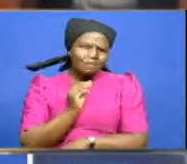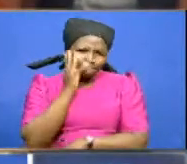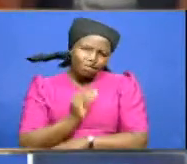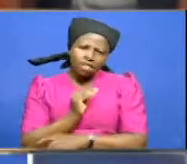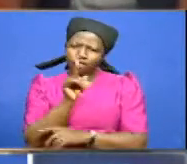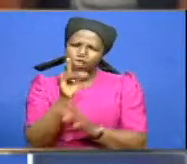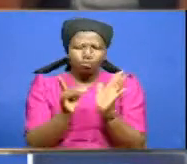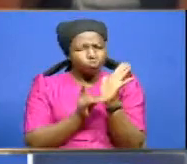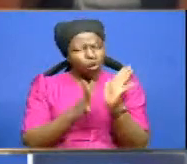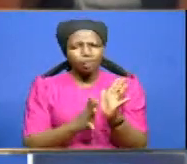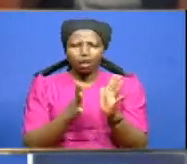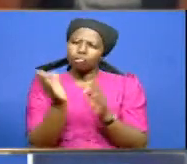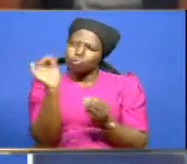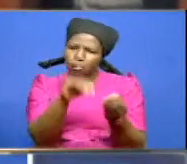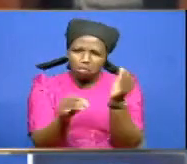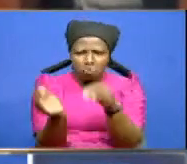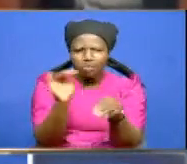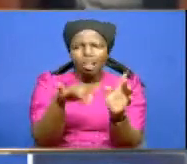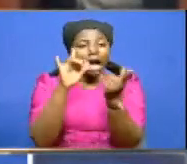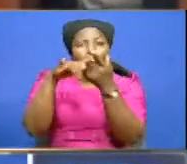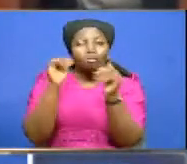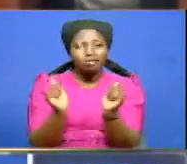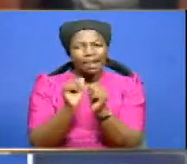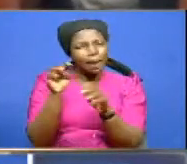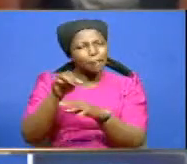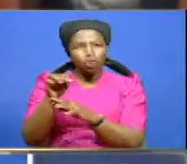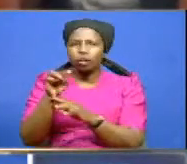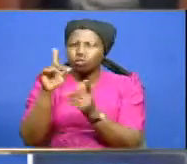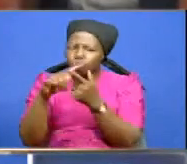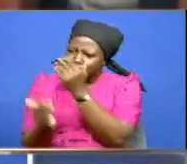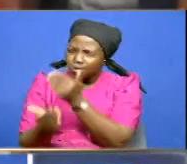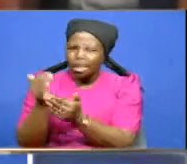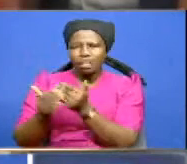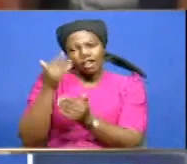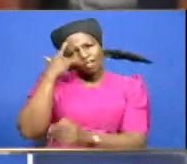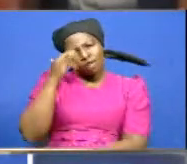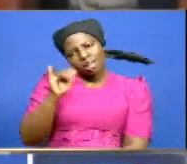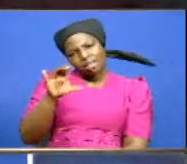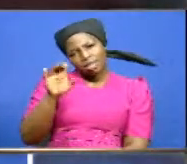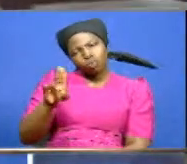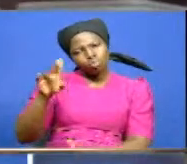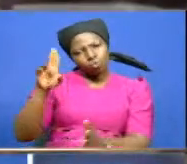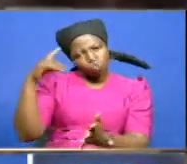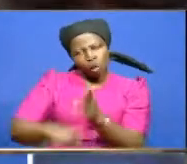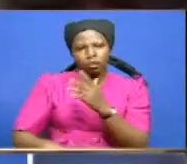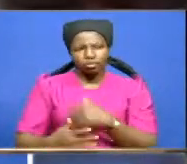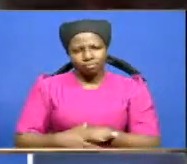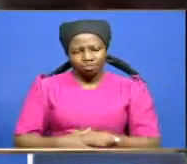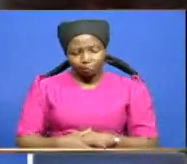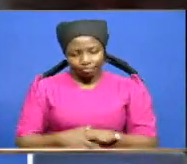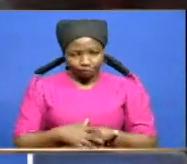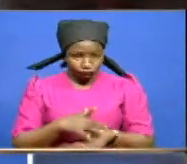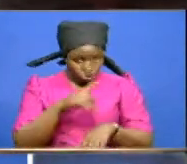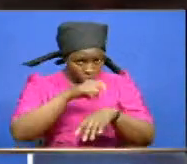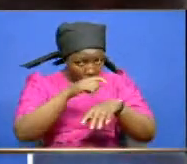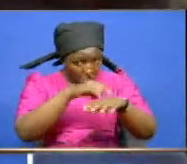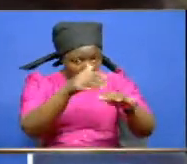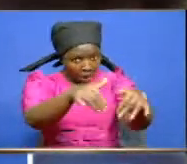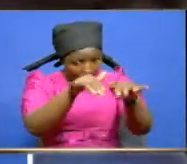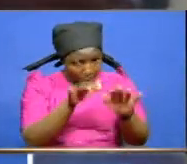raising up to 10 million right now just to cater for ICU costs. Speaking during the burial of